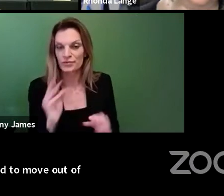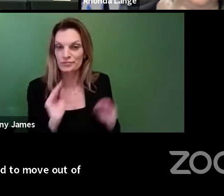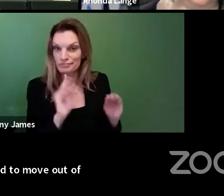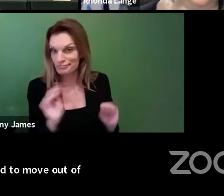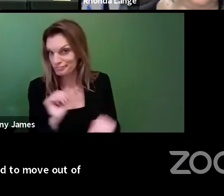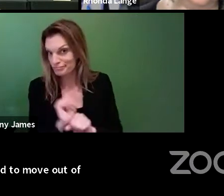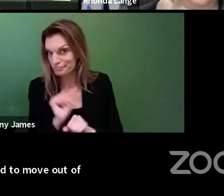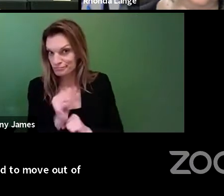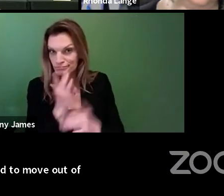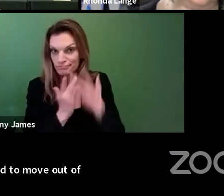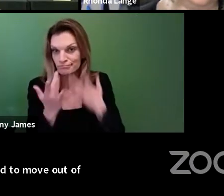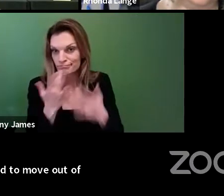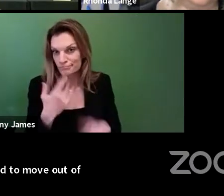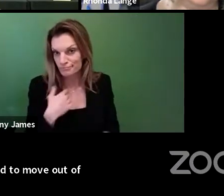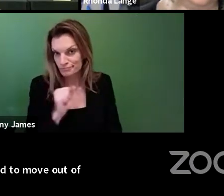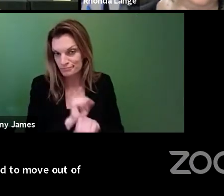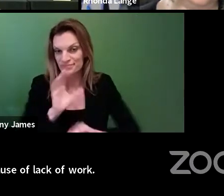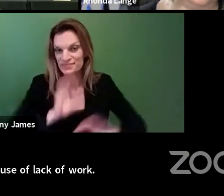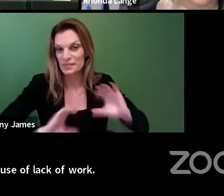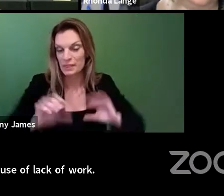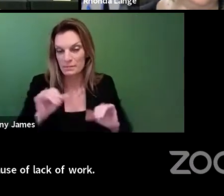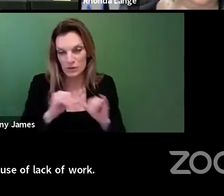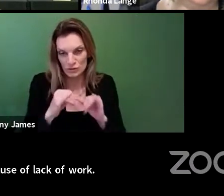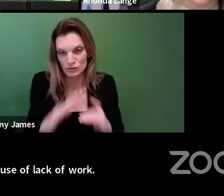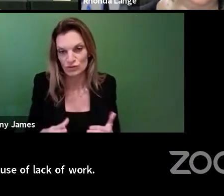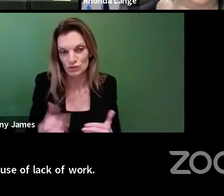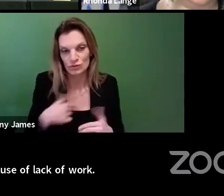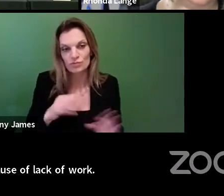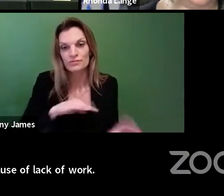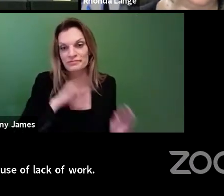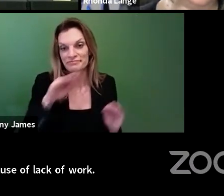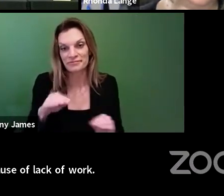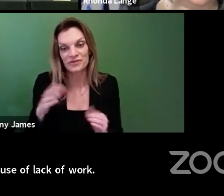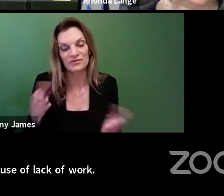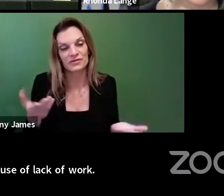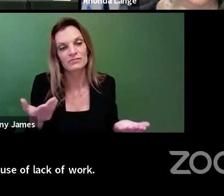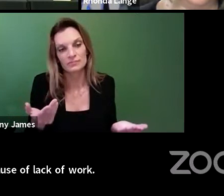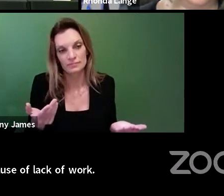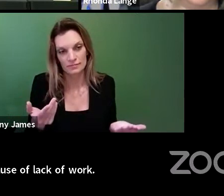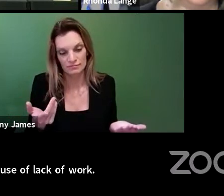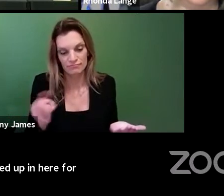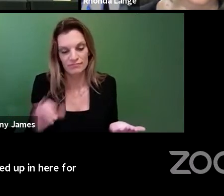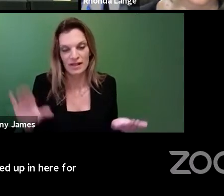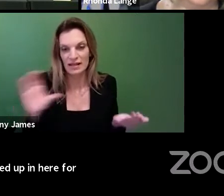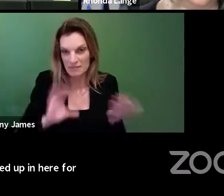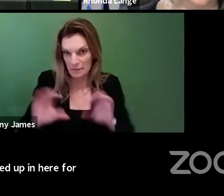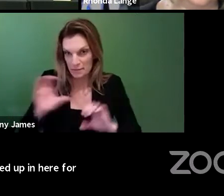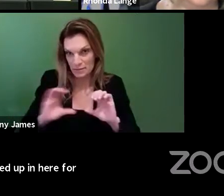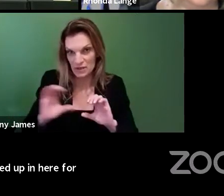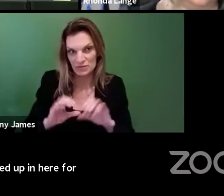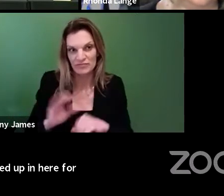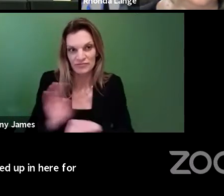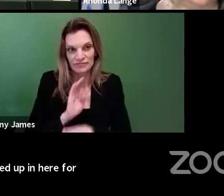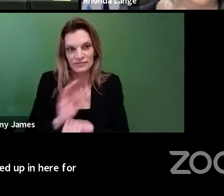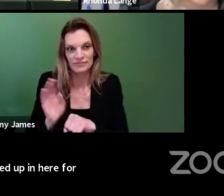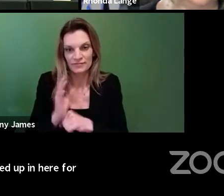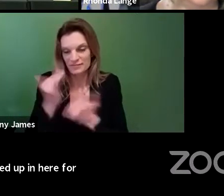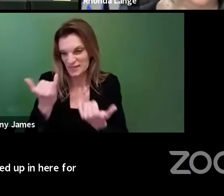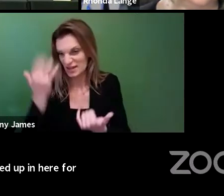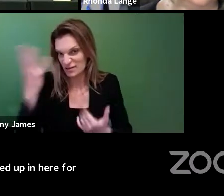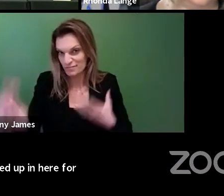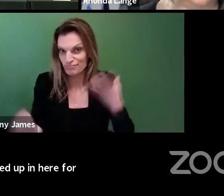work. I'm a chemical engineer. Moved up in here for some of the old chemical industry. It's pretty much all